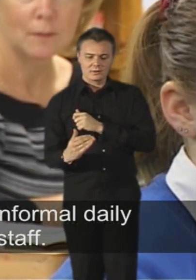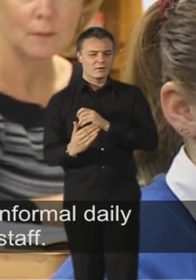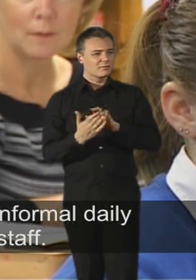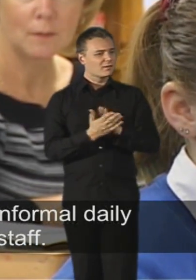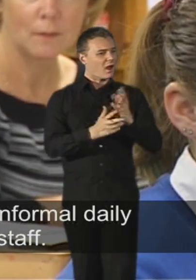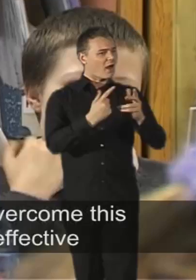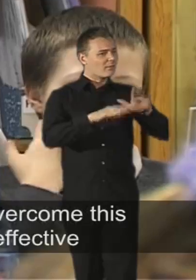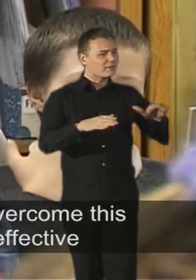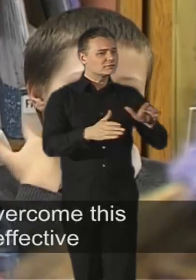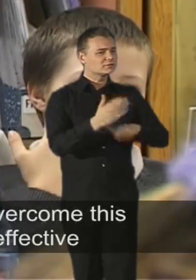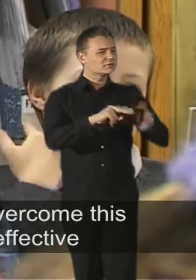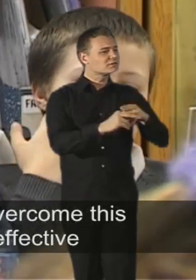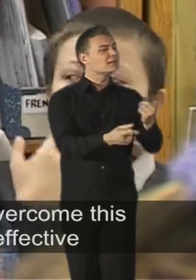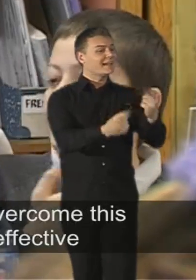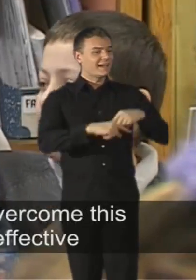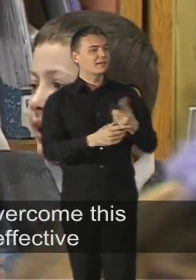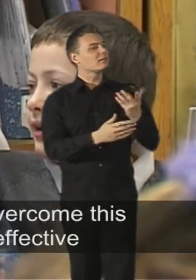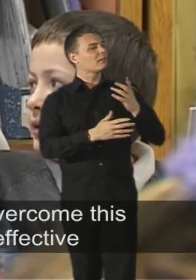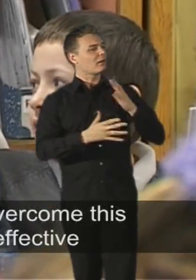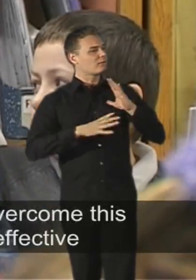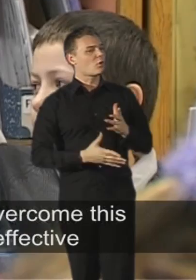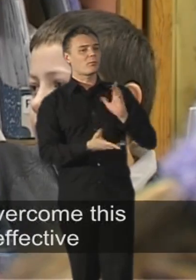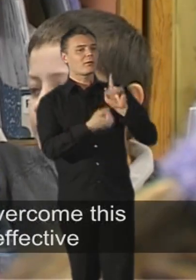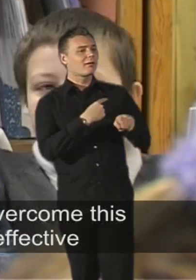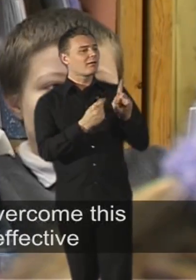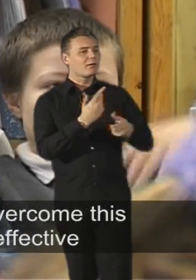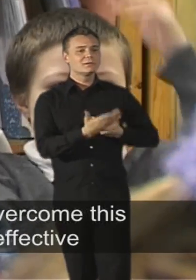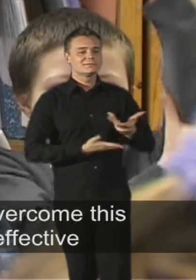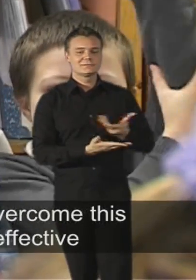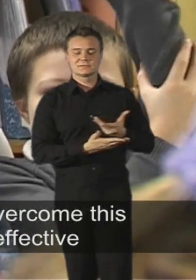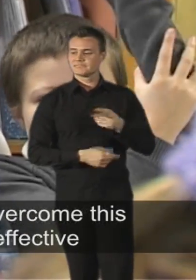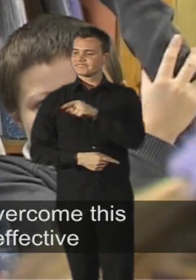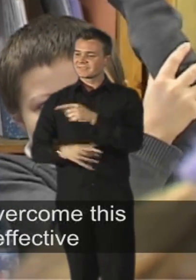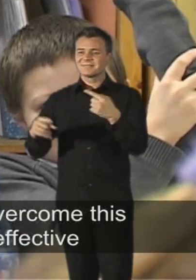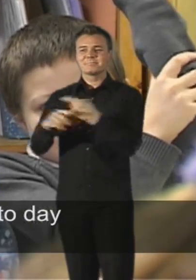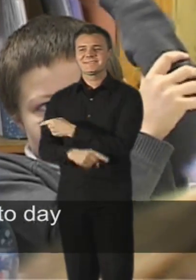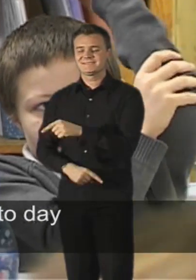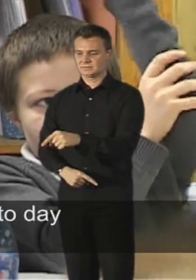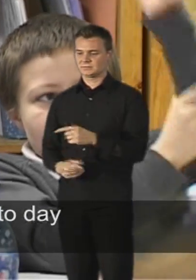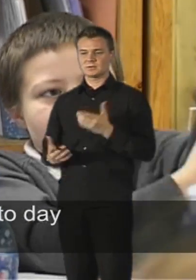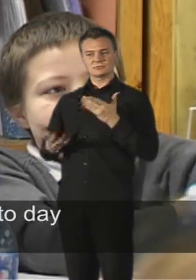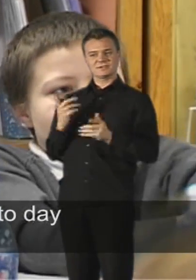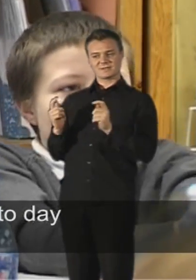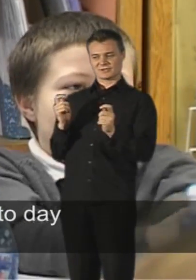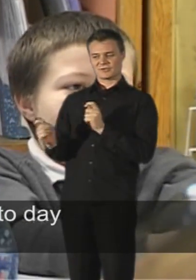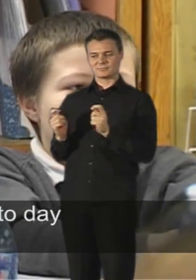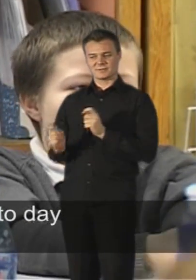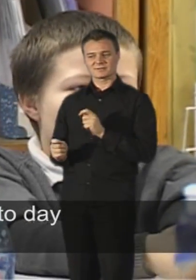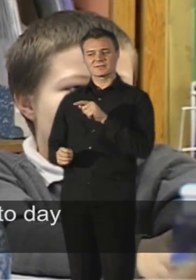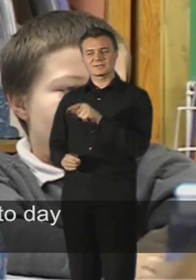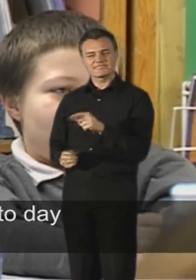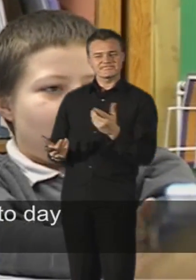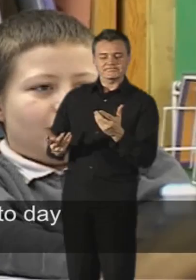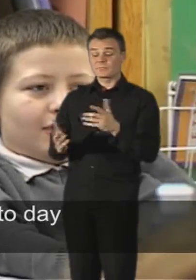parents and staff. A reasonable adjustment to help overcome this is that the school have developed effective homeschool liaison books